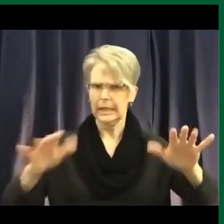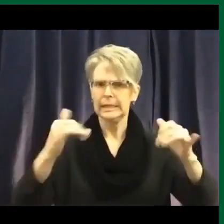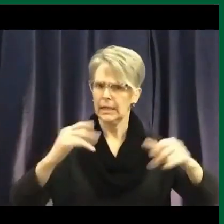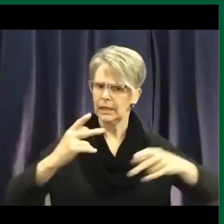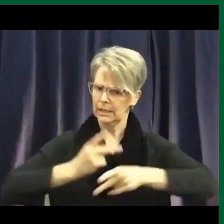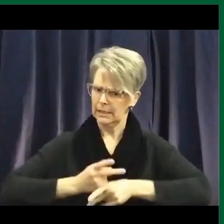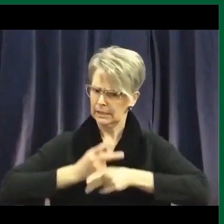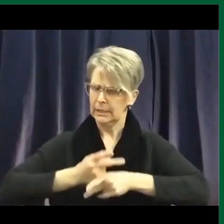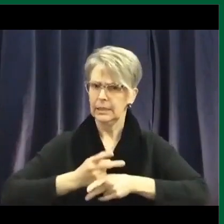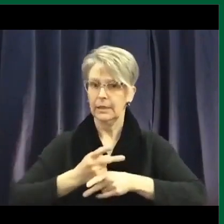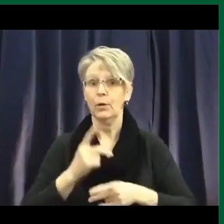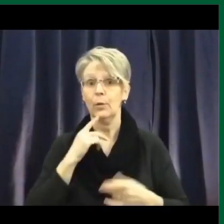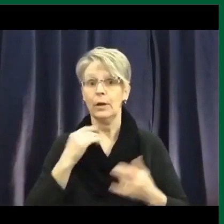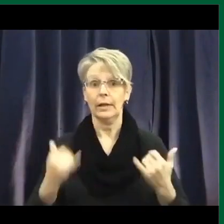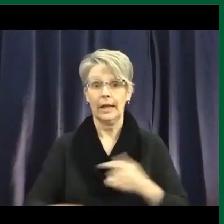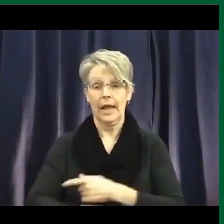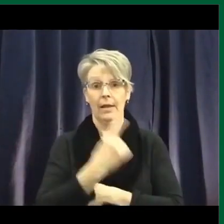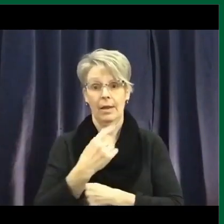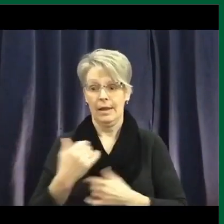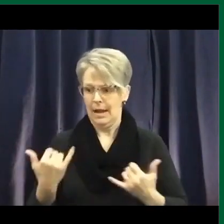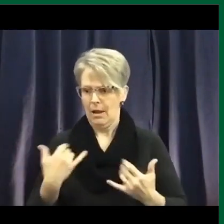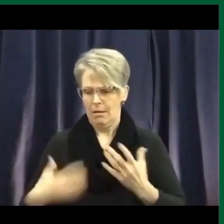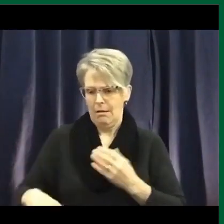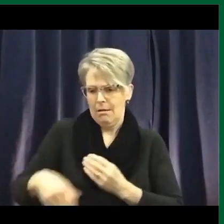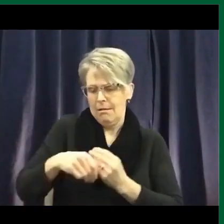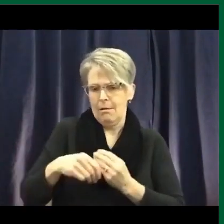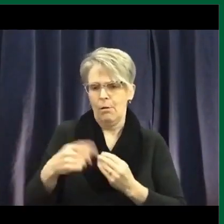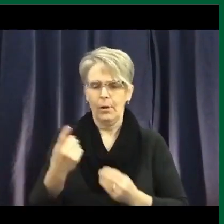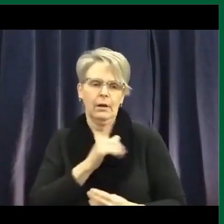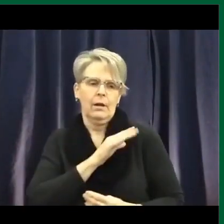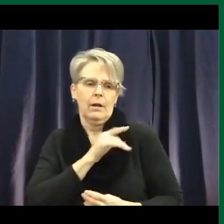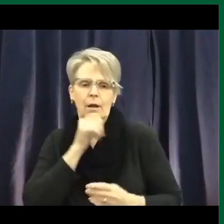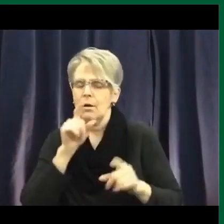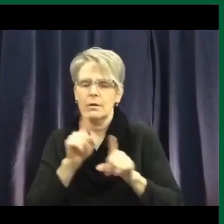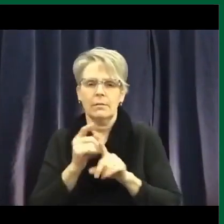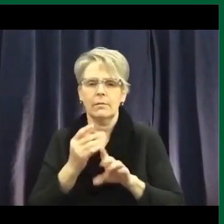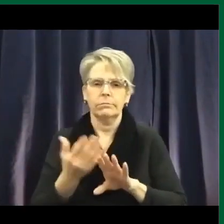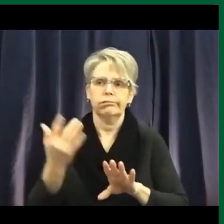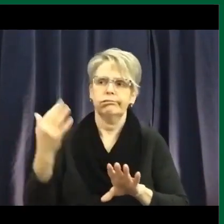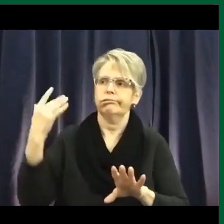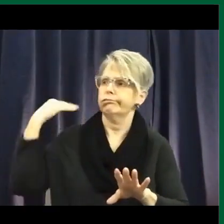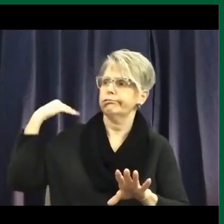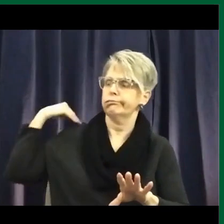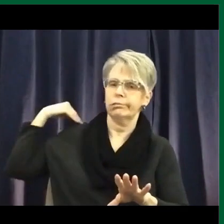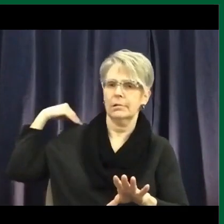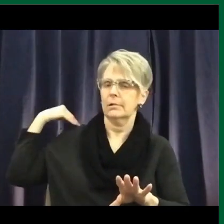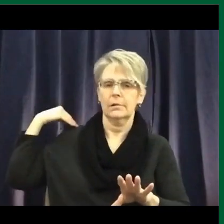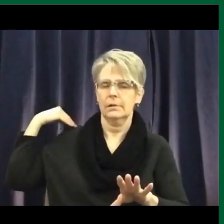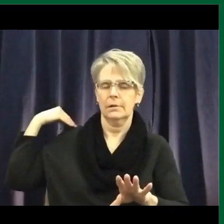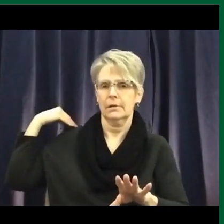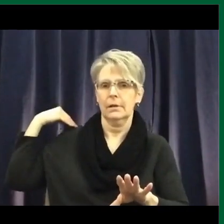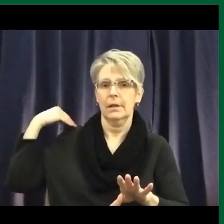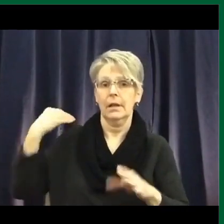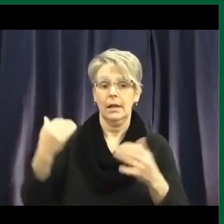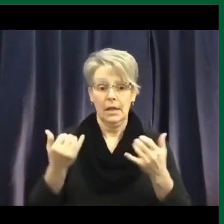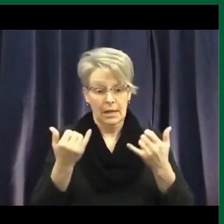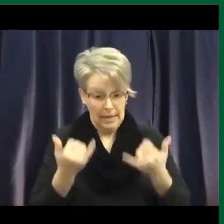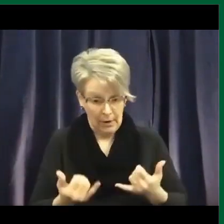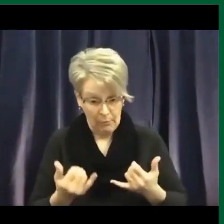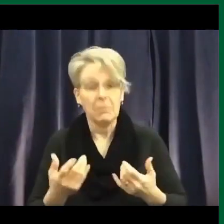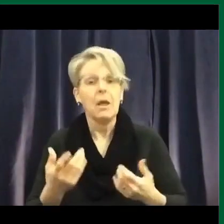have today an additional tool that we have not had in the weeks and months over the course of the past year, and that is not only access to